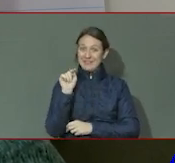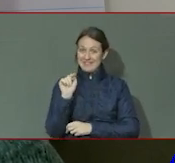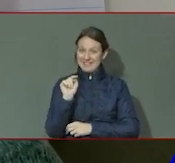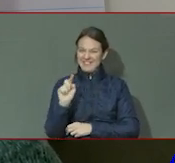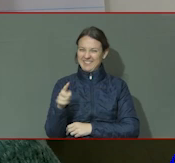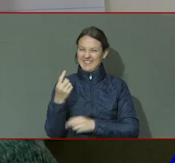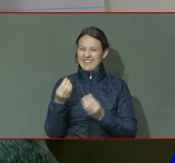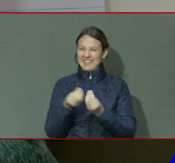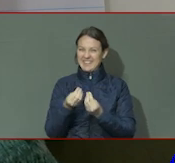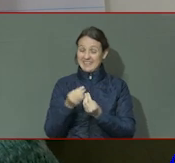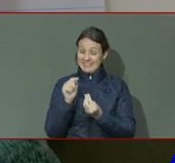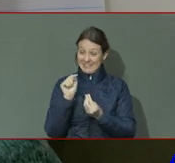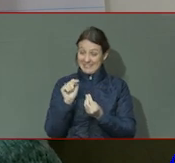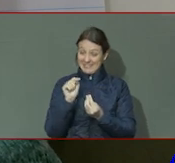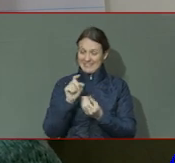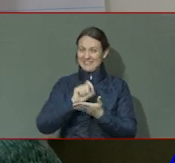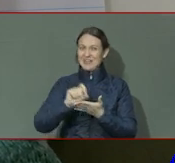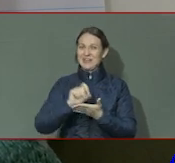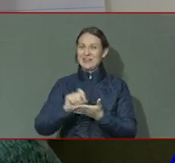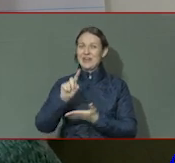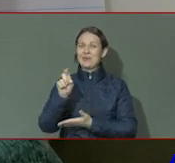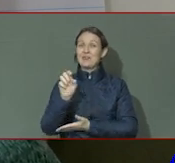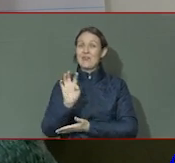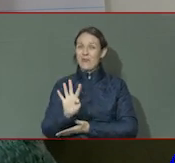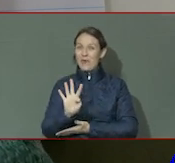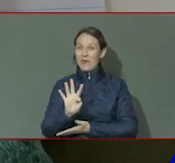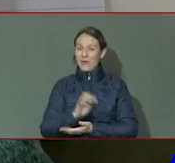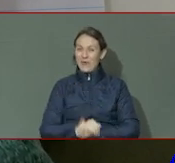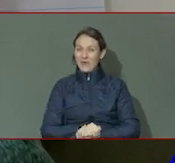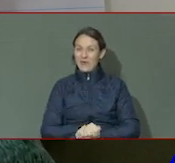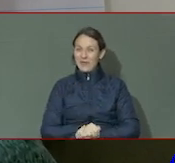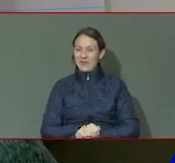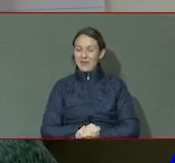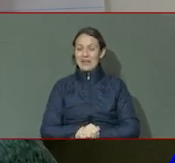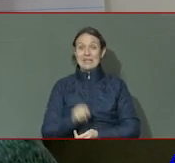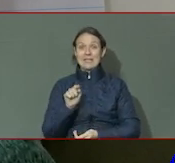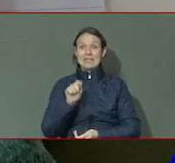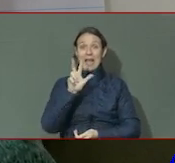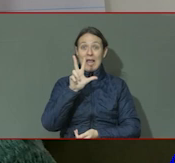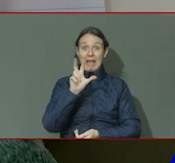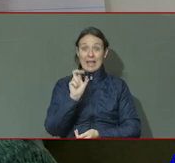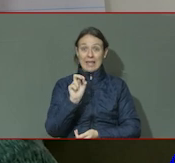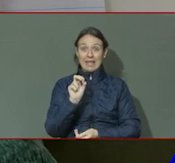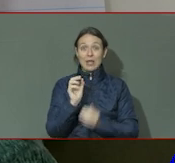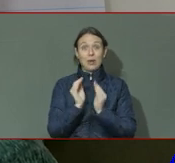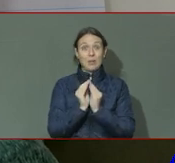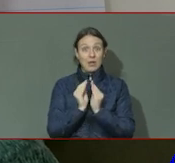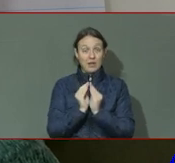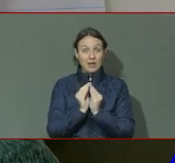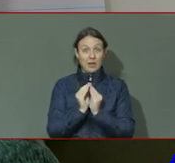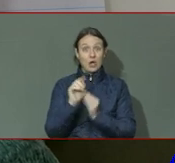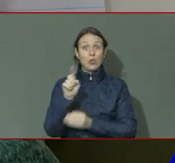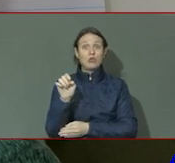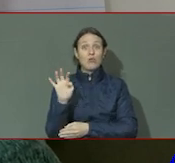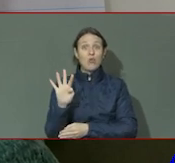on organic reactions, and that will be question 4. And out of that, 80 marks. Question